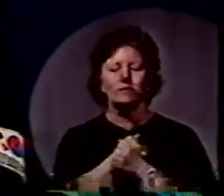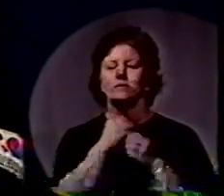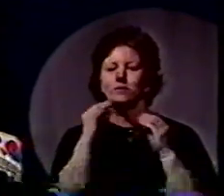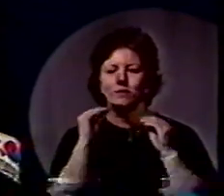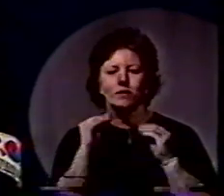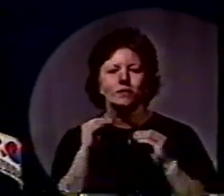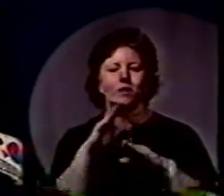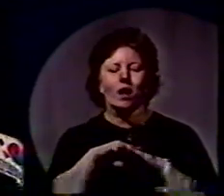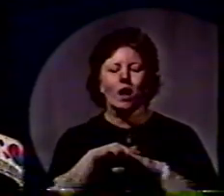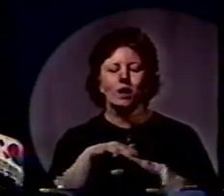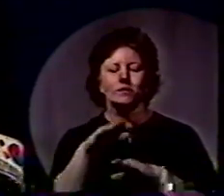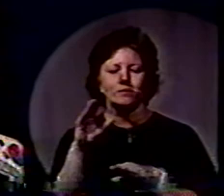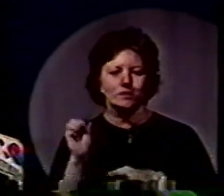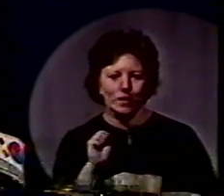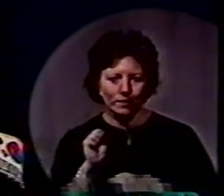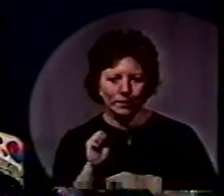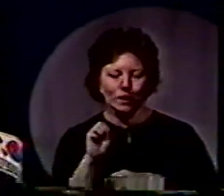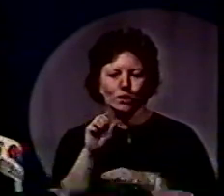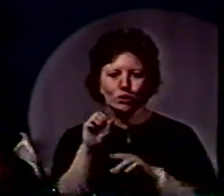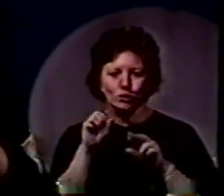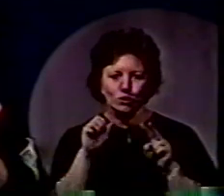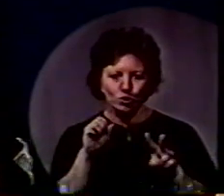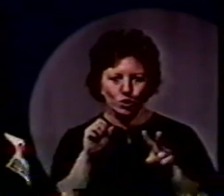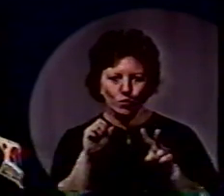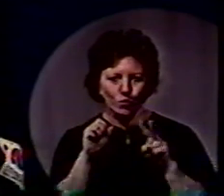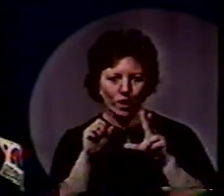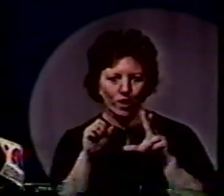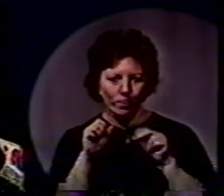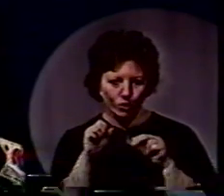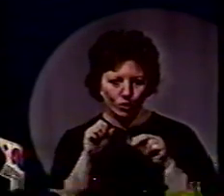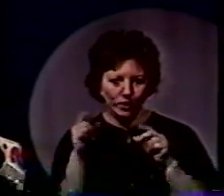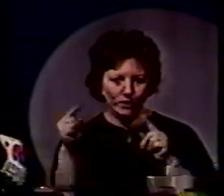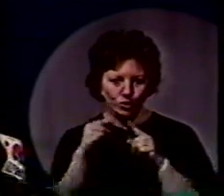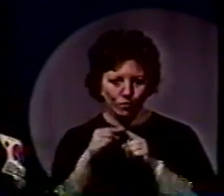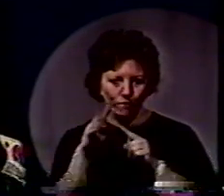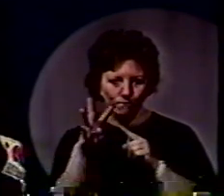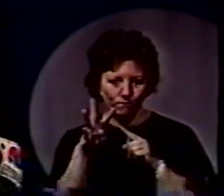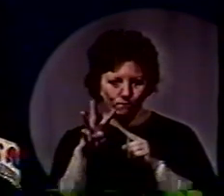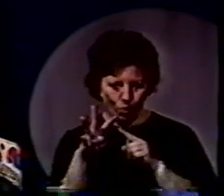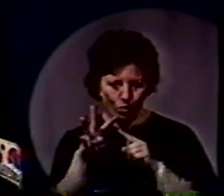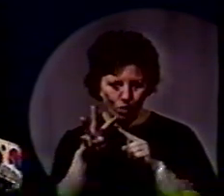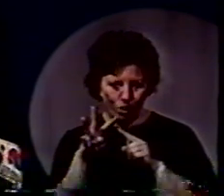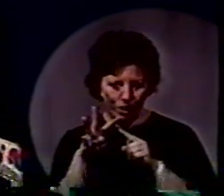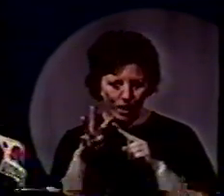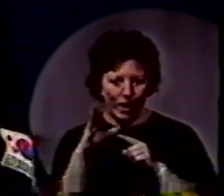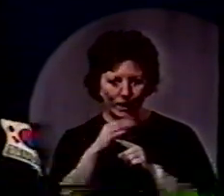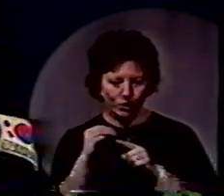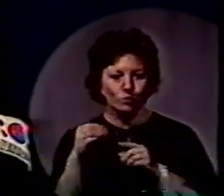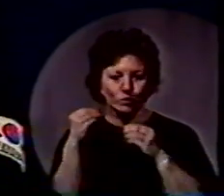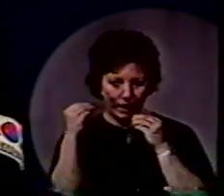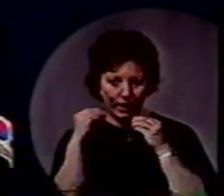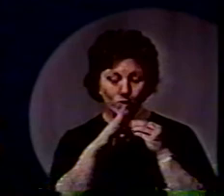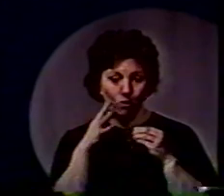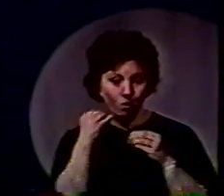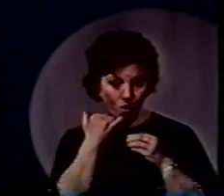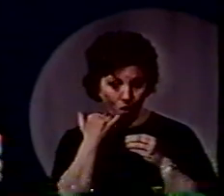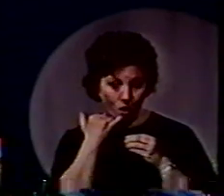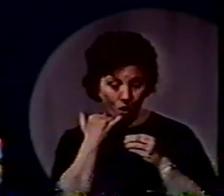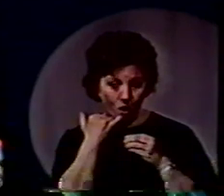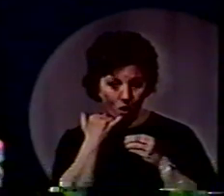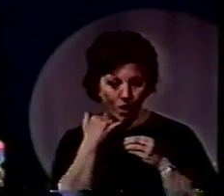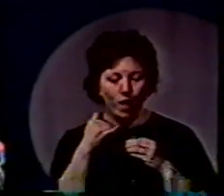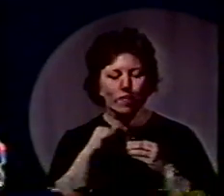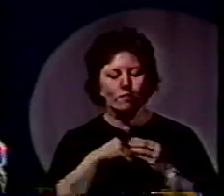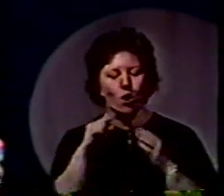from 2:30 to 4, and you can call down to Broadway Body Works and get information on taking the classes. The reason I started